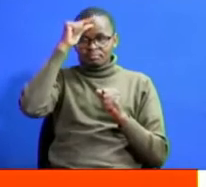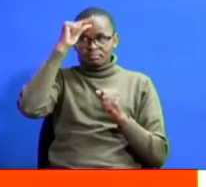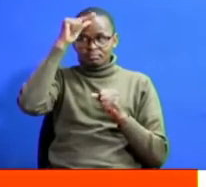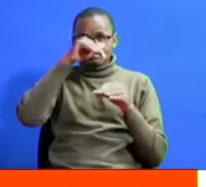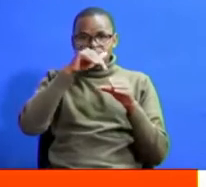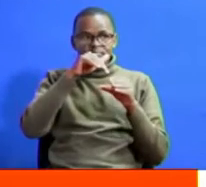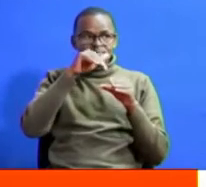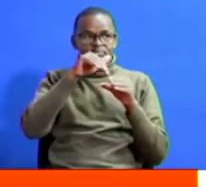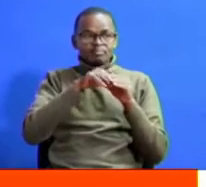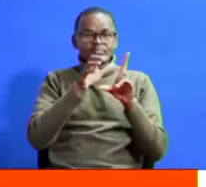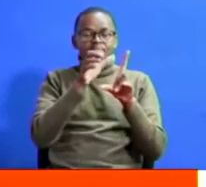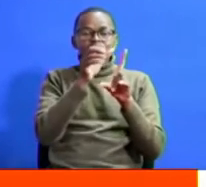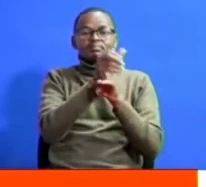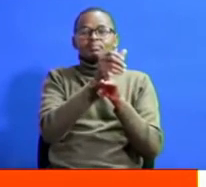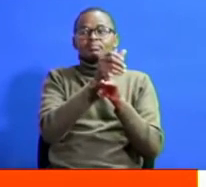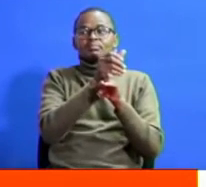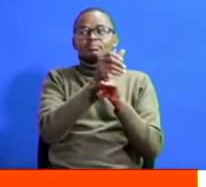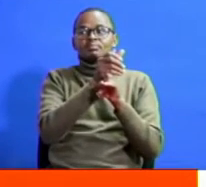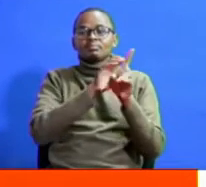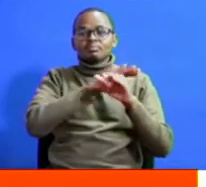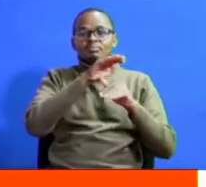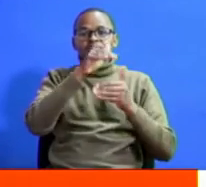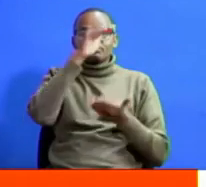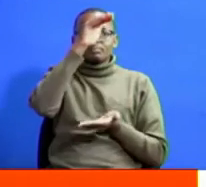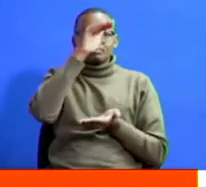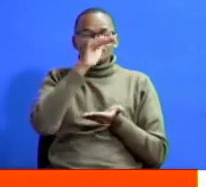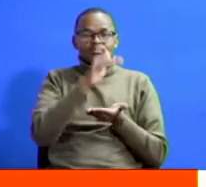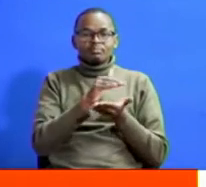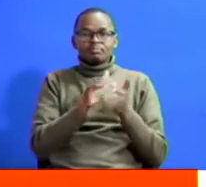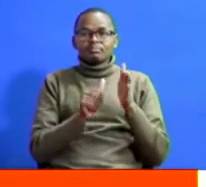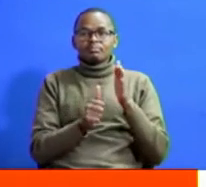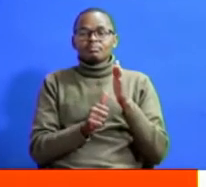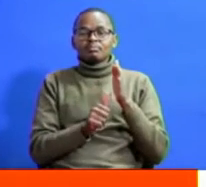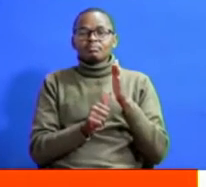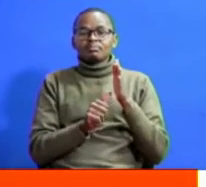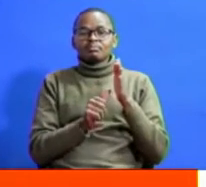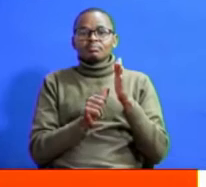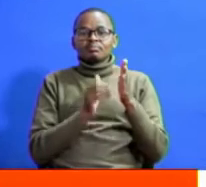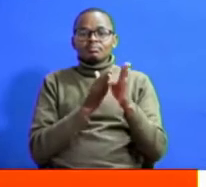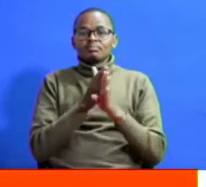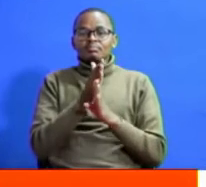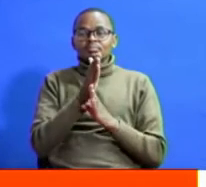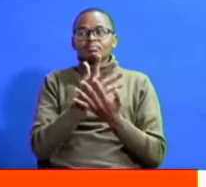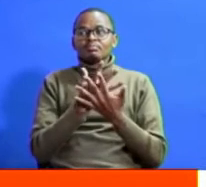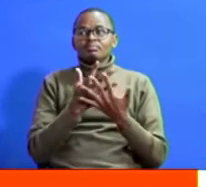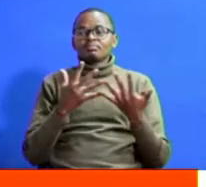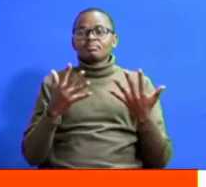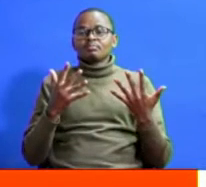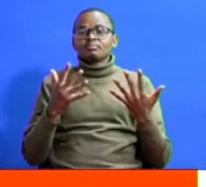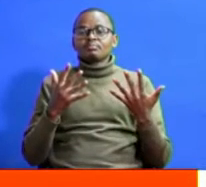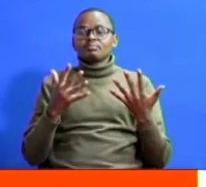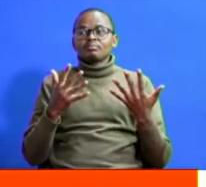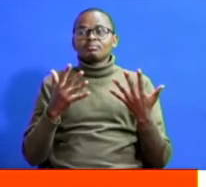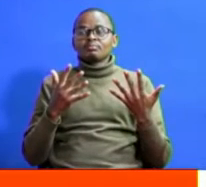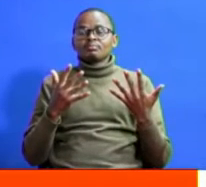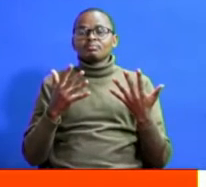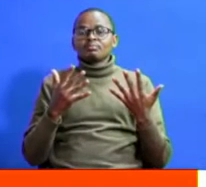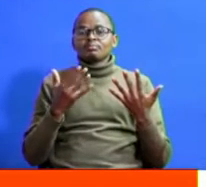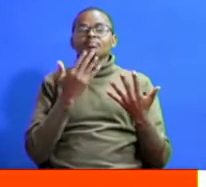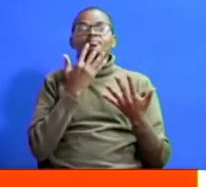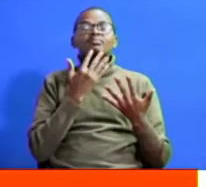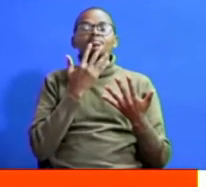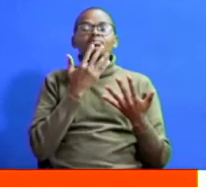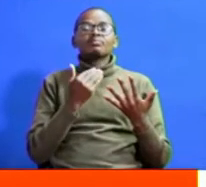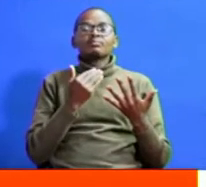in at least achieving or even lowering other key commodities like oil, I